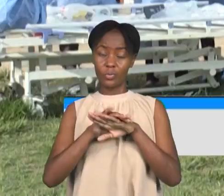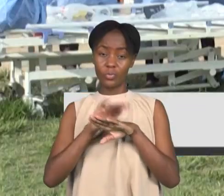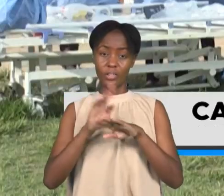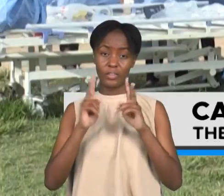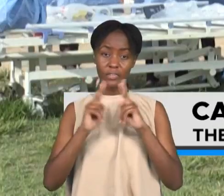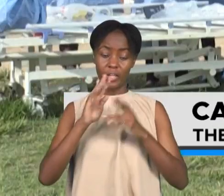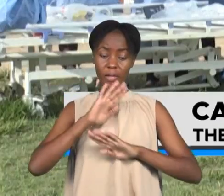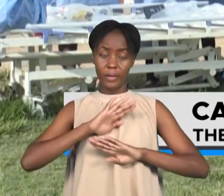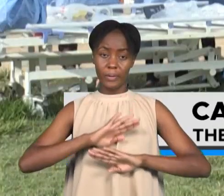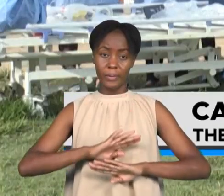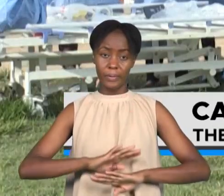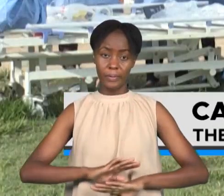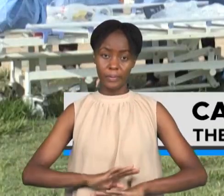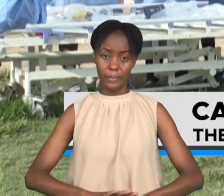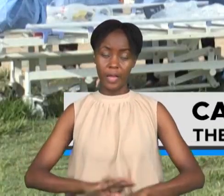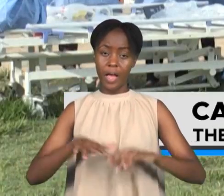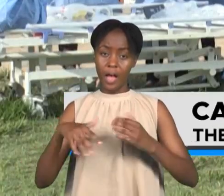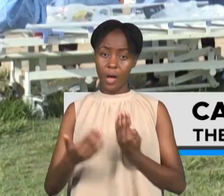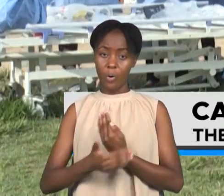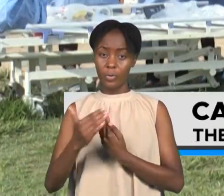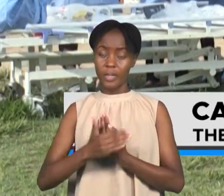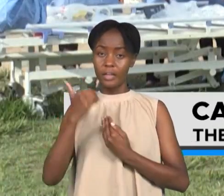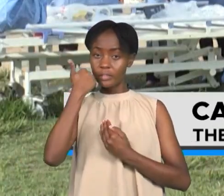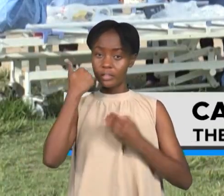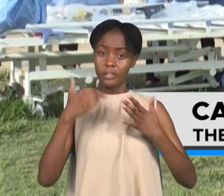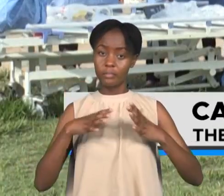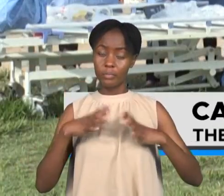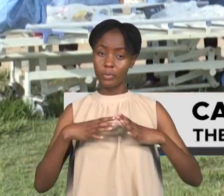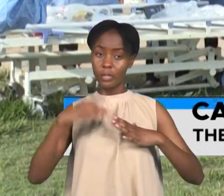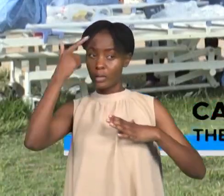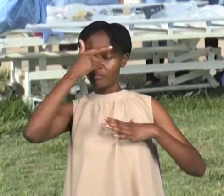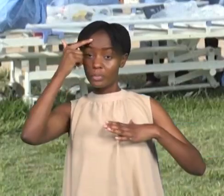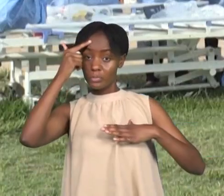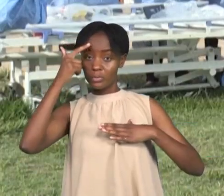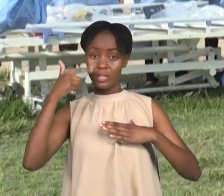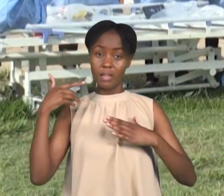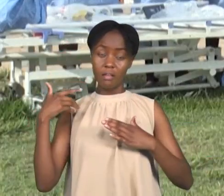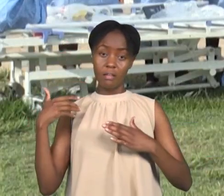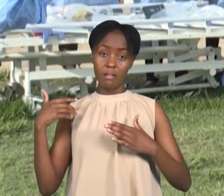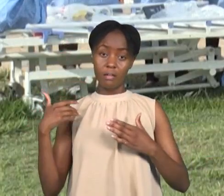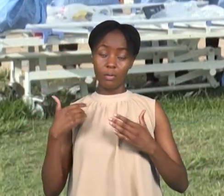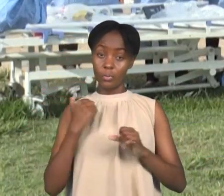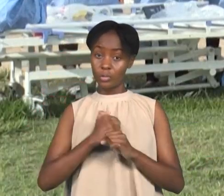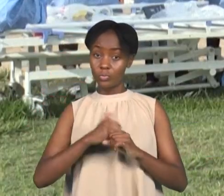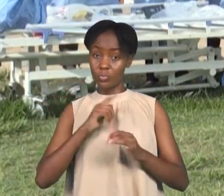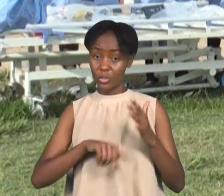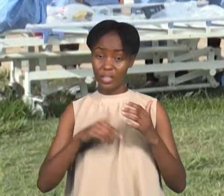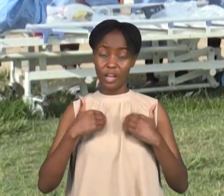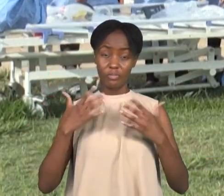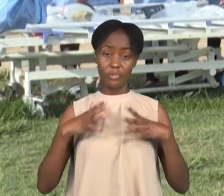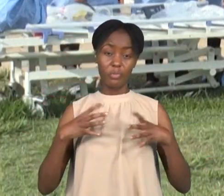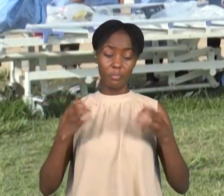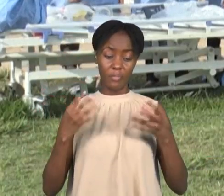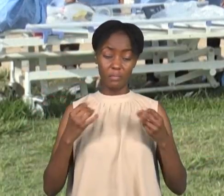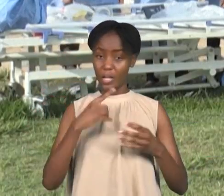way we have been handling the patients, because now what we will be doing, those that are severely sick, they will